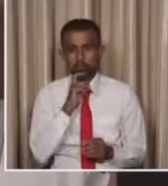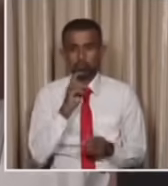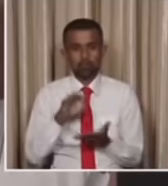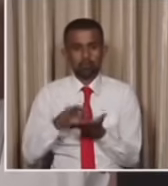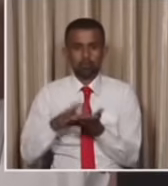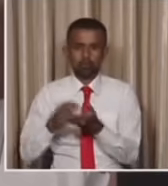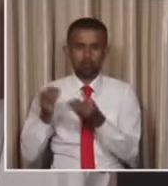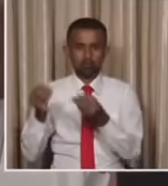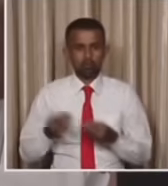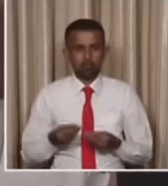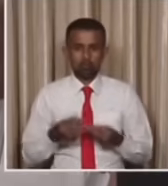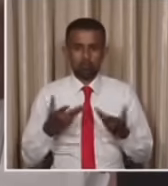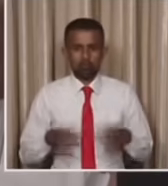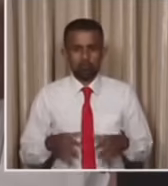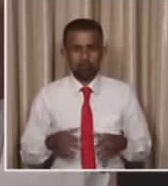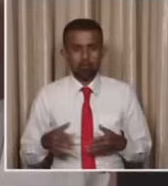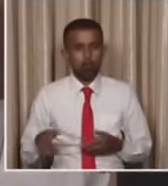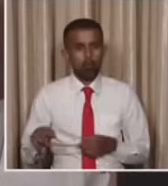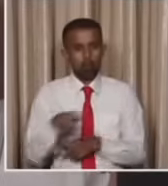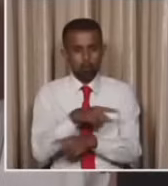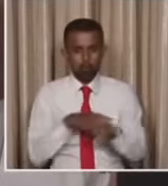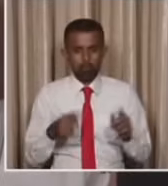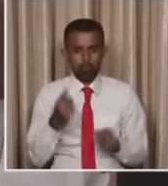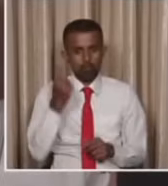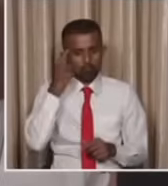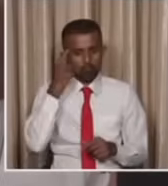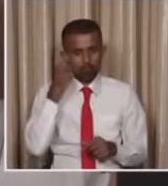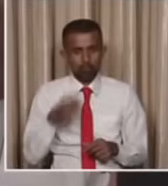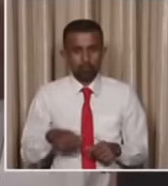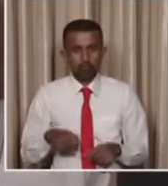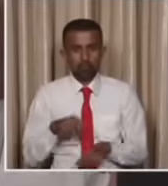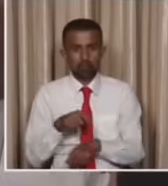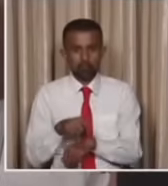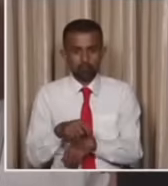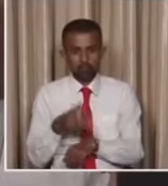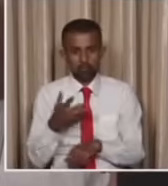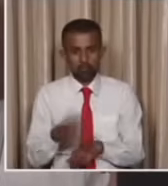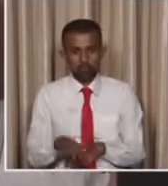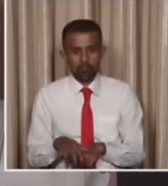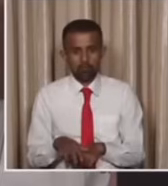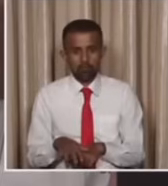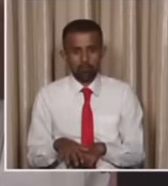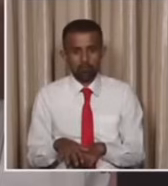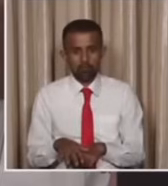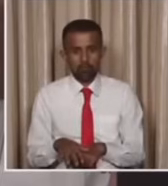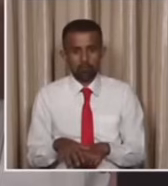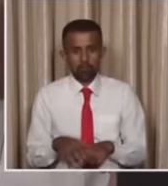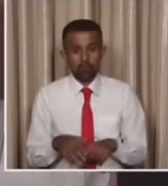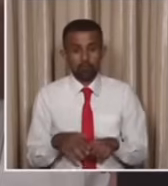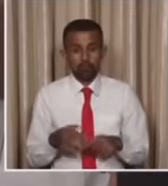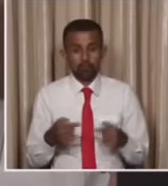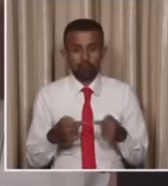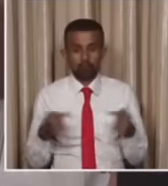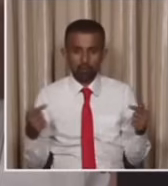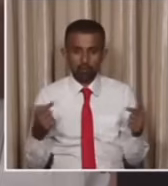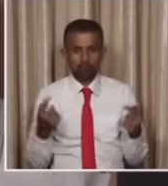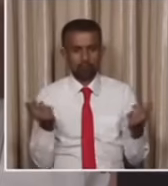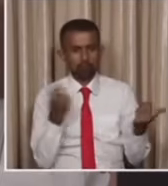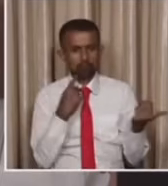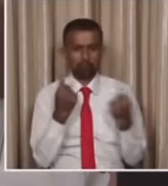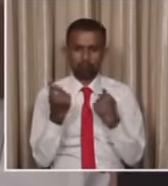dunnanne. Api okkoma dannawa me avasthavedi sidune me gana viruddhatwaya prakashara ek ek